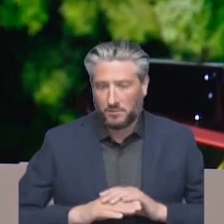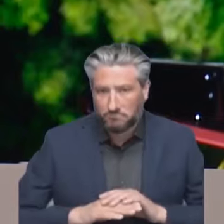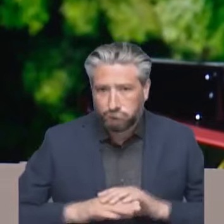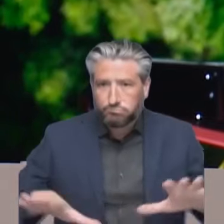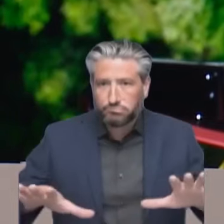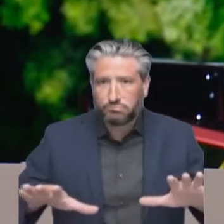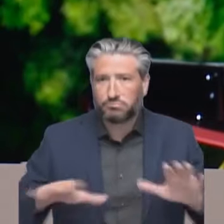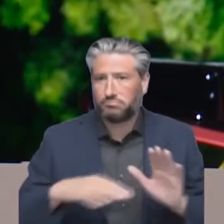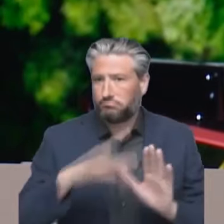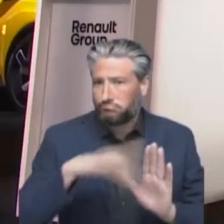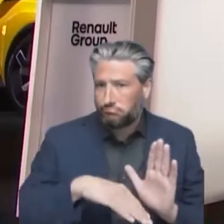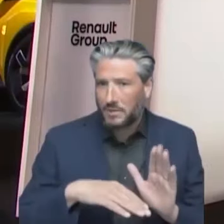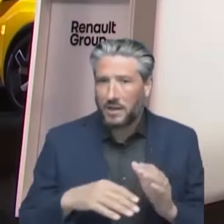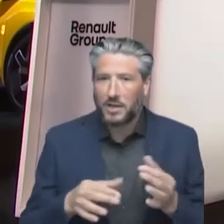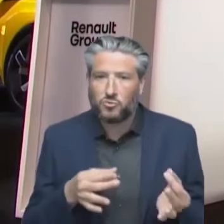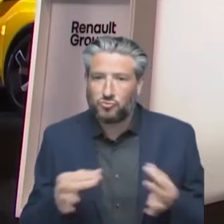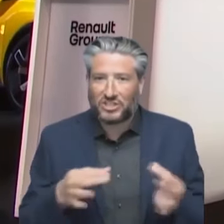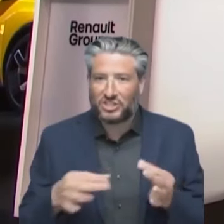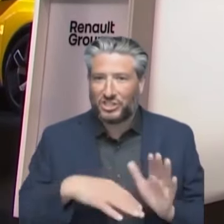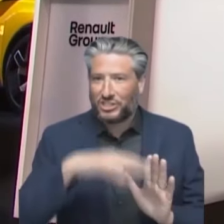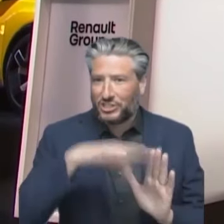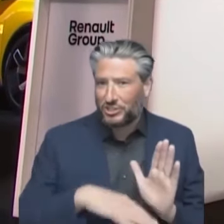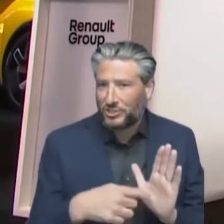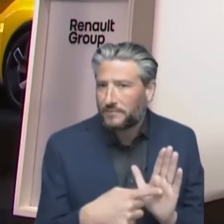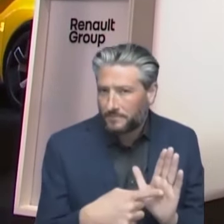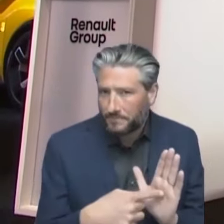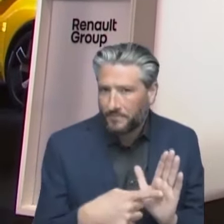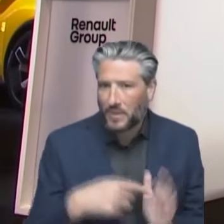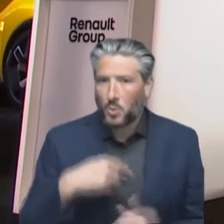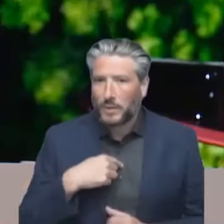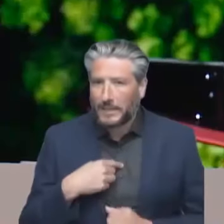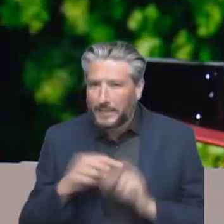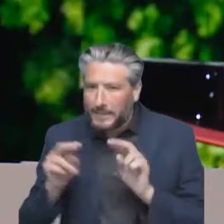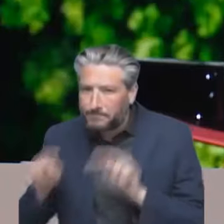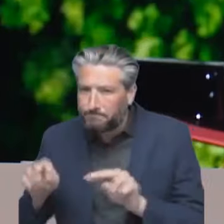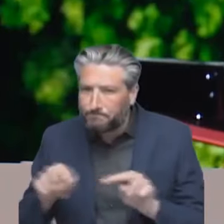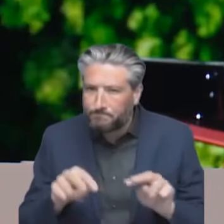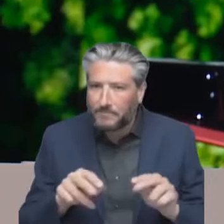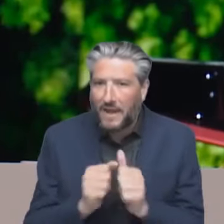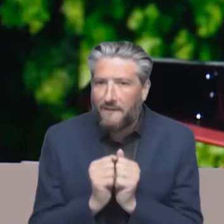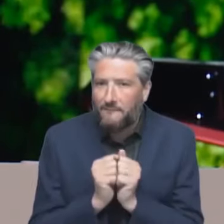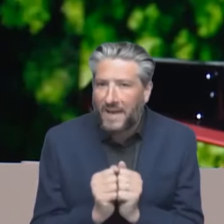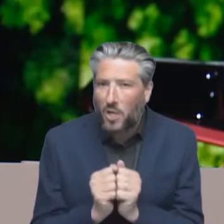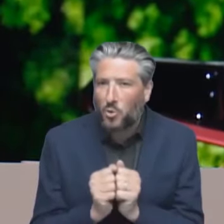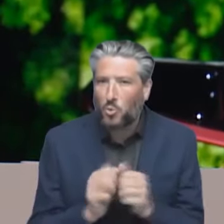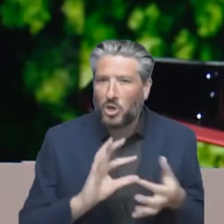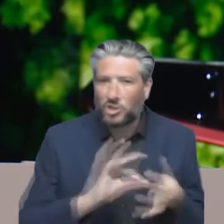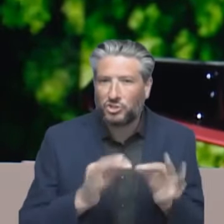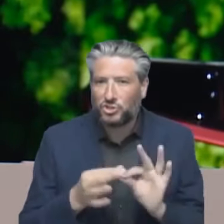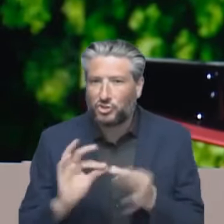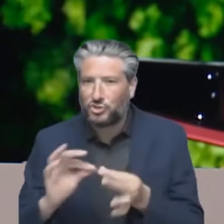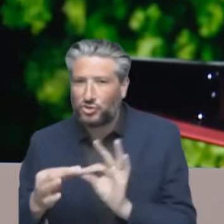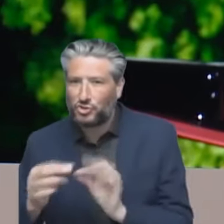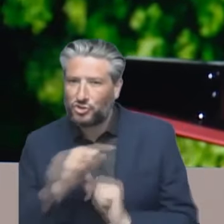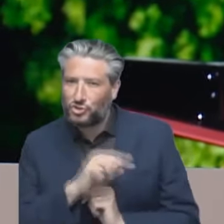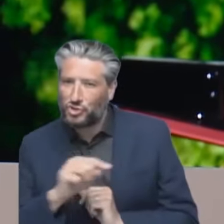clearly show closer control of the value chain than we had so far, in terms of partnerships,